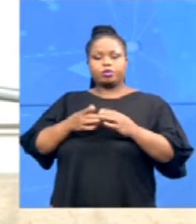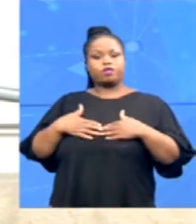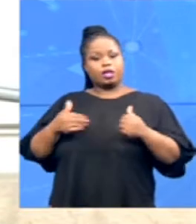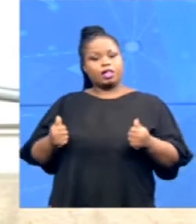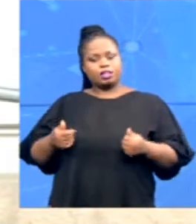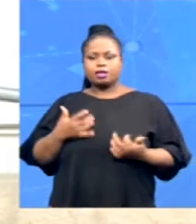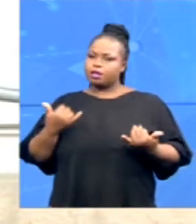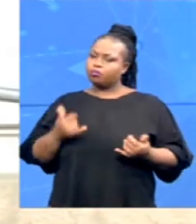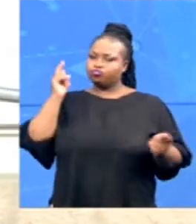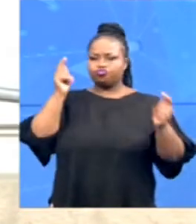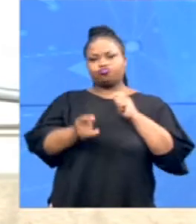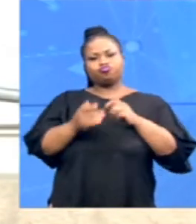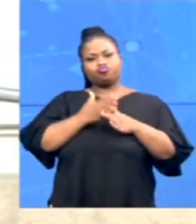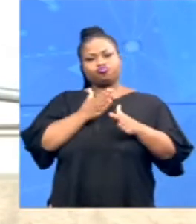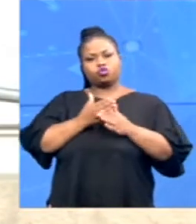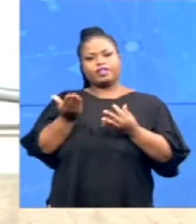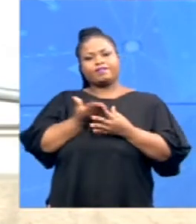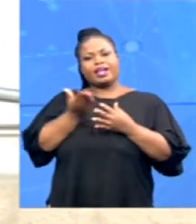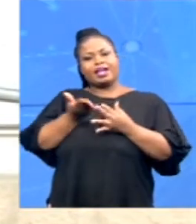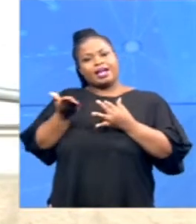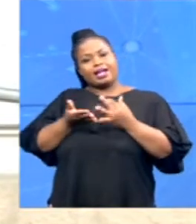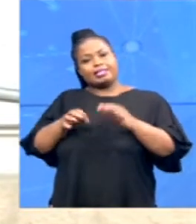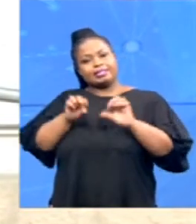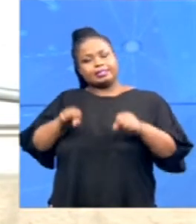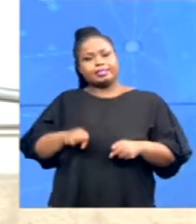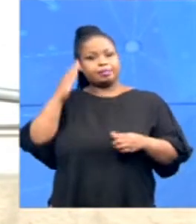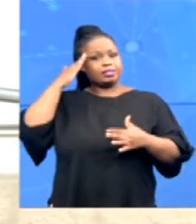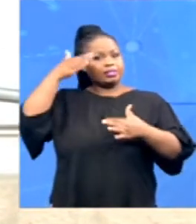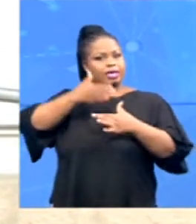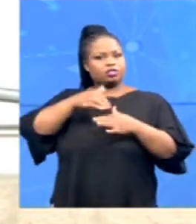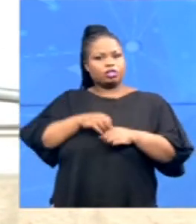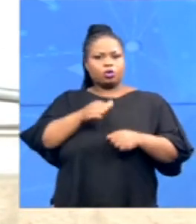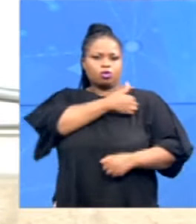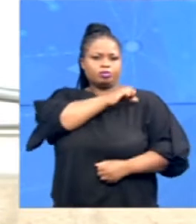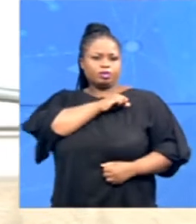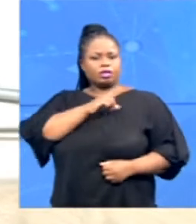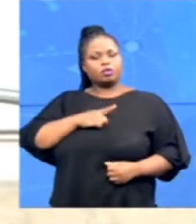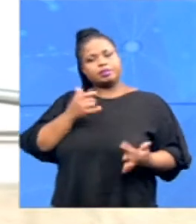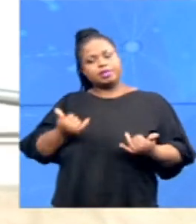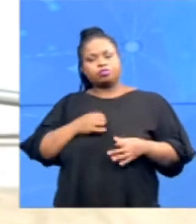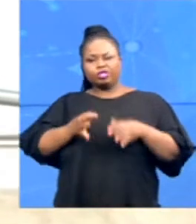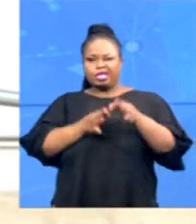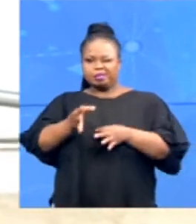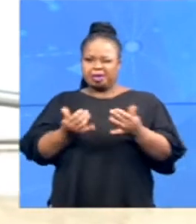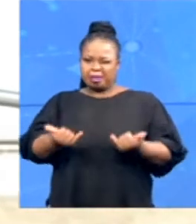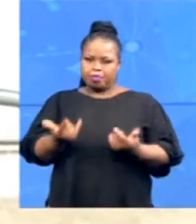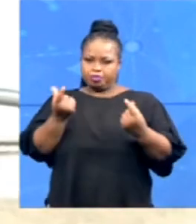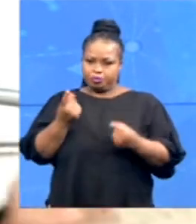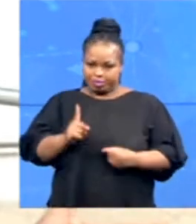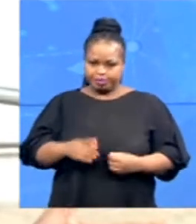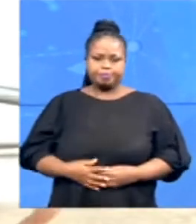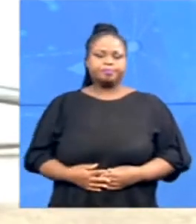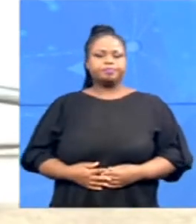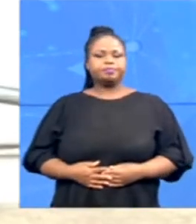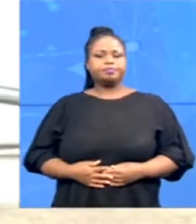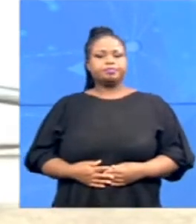filing system at the psychiatric hospital. Just in layman's terms, to break it down for you, what they're planning on doing, what they are going to do going forward. Back in the